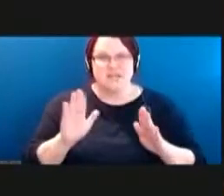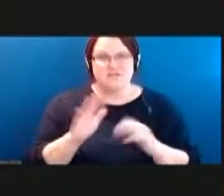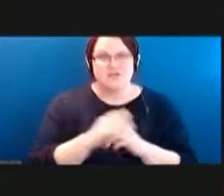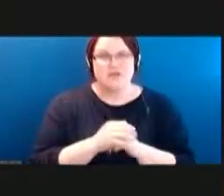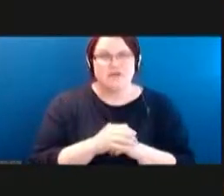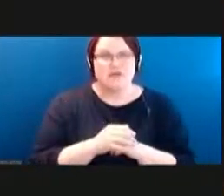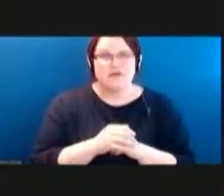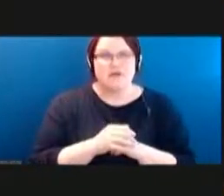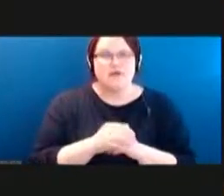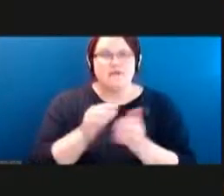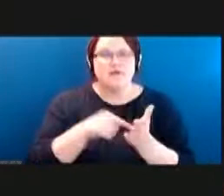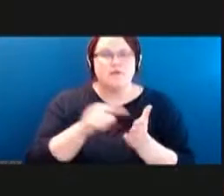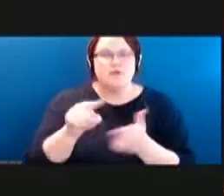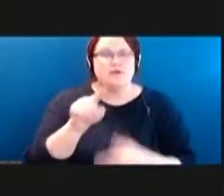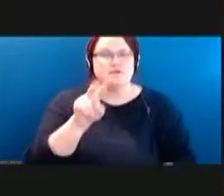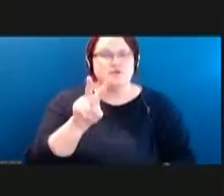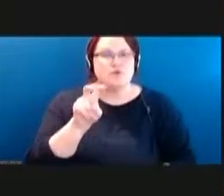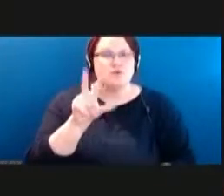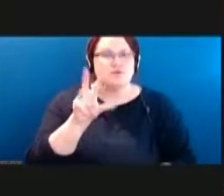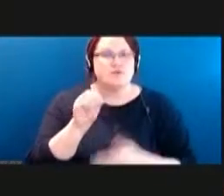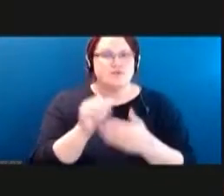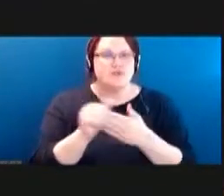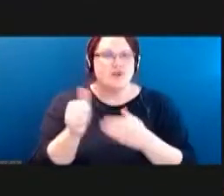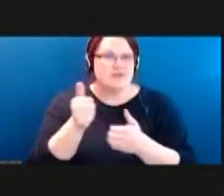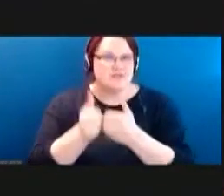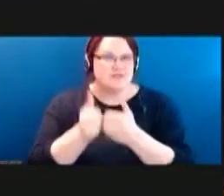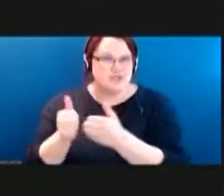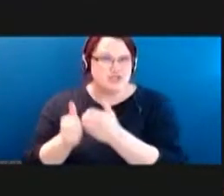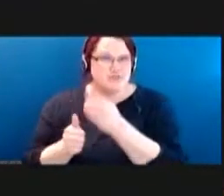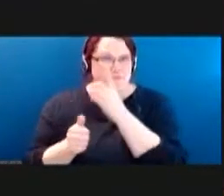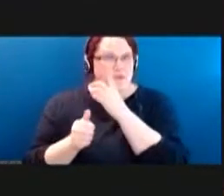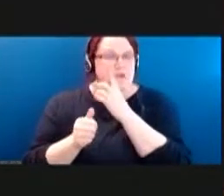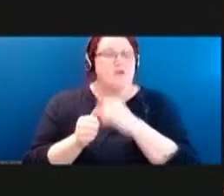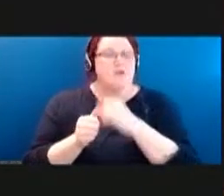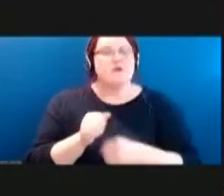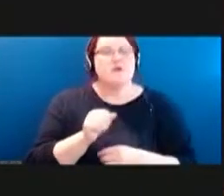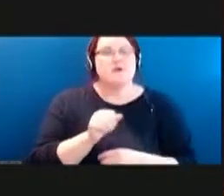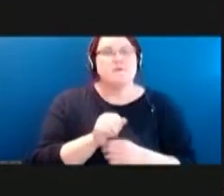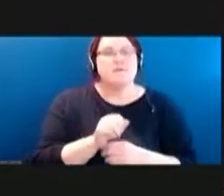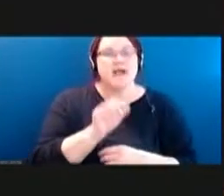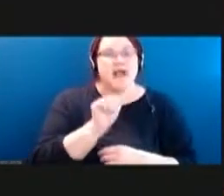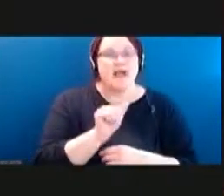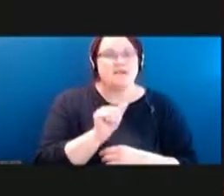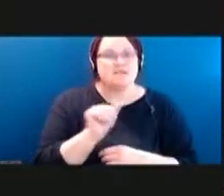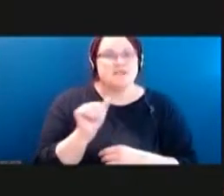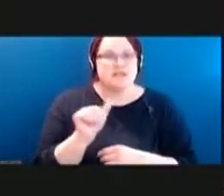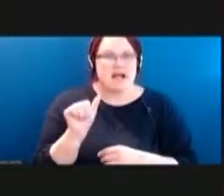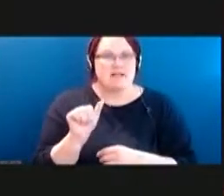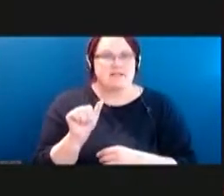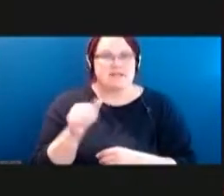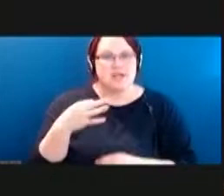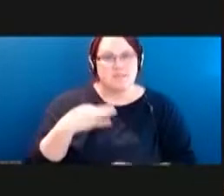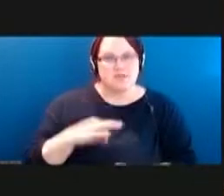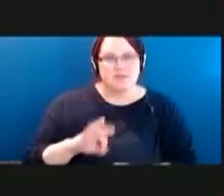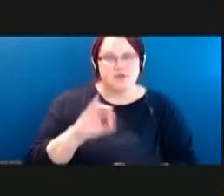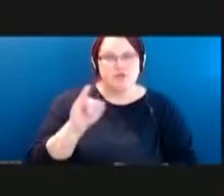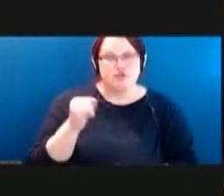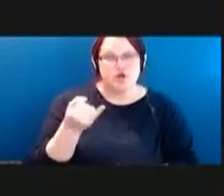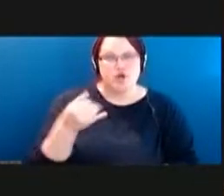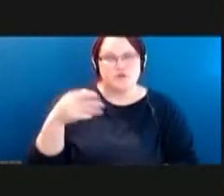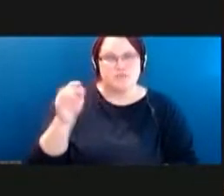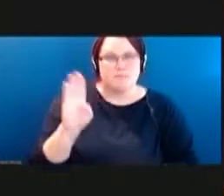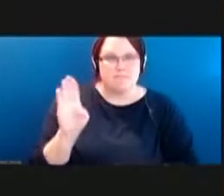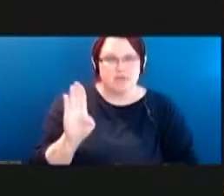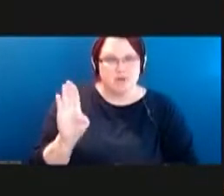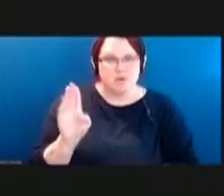paid $250 each. The 6 were Allison and Allison of Pittsburgh, Charles Bickel of Pittsburgh, Albert